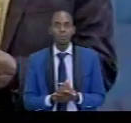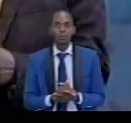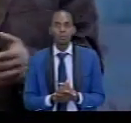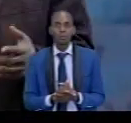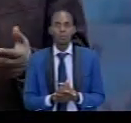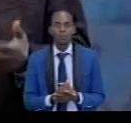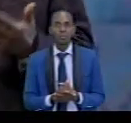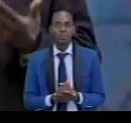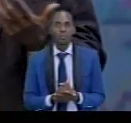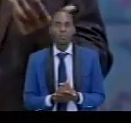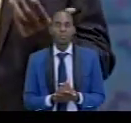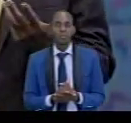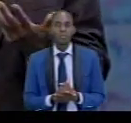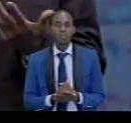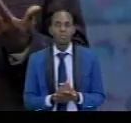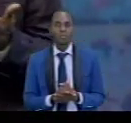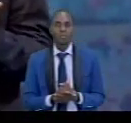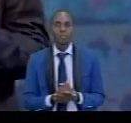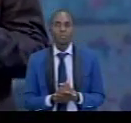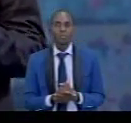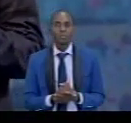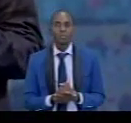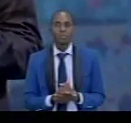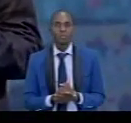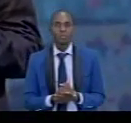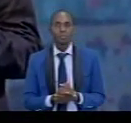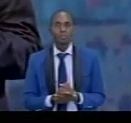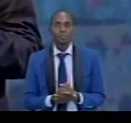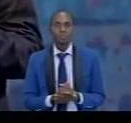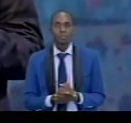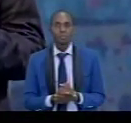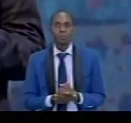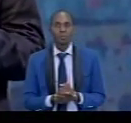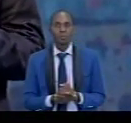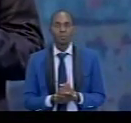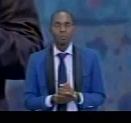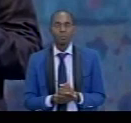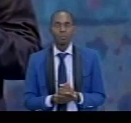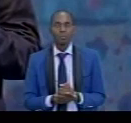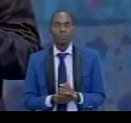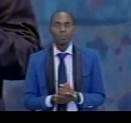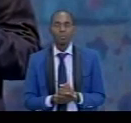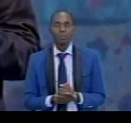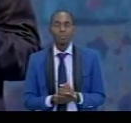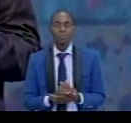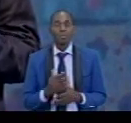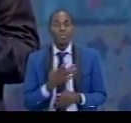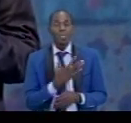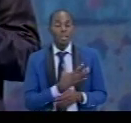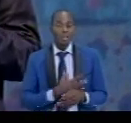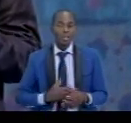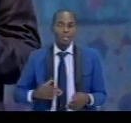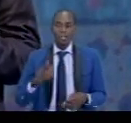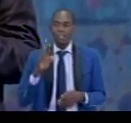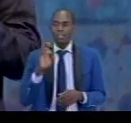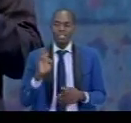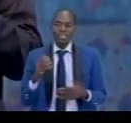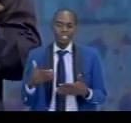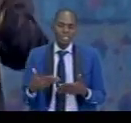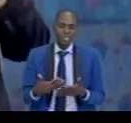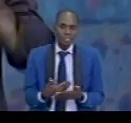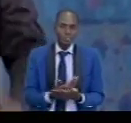And renew a